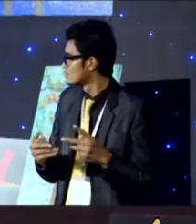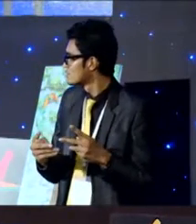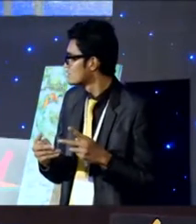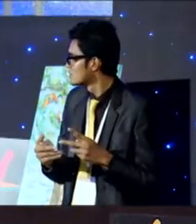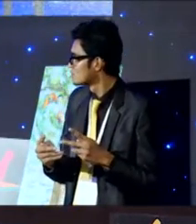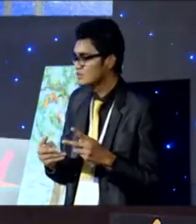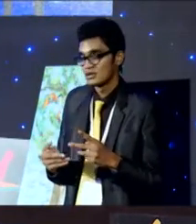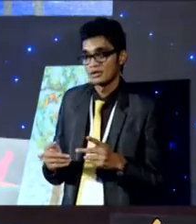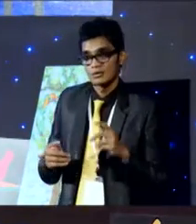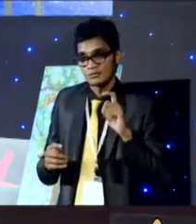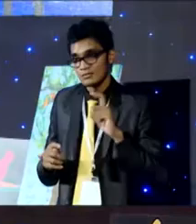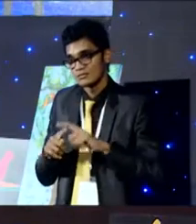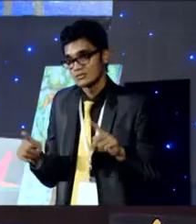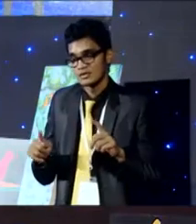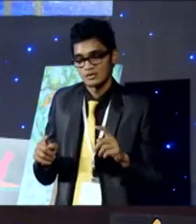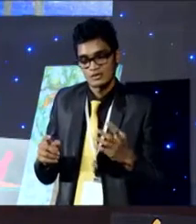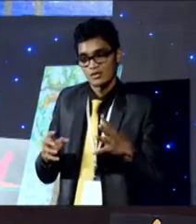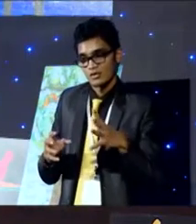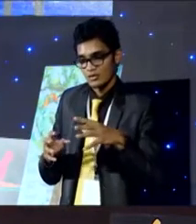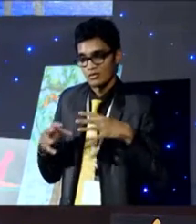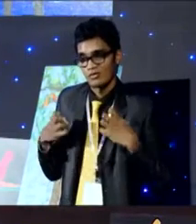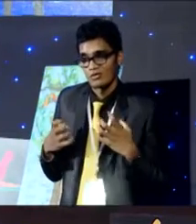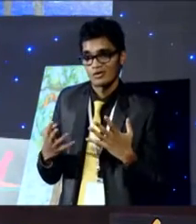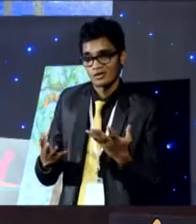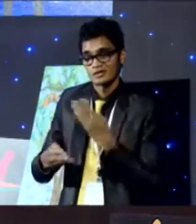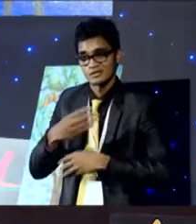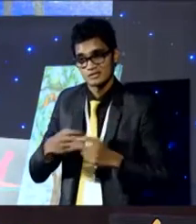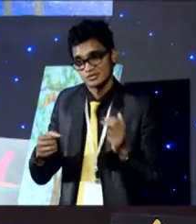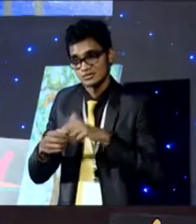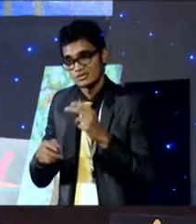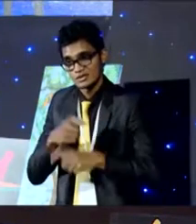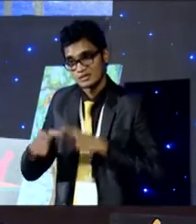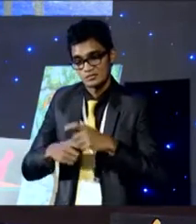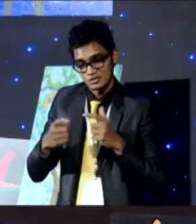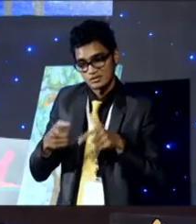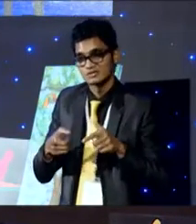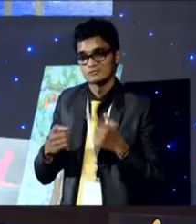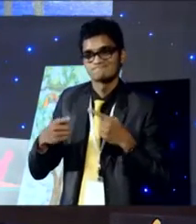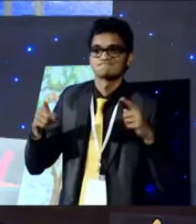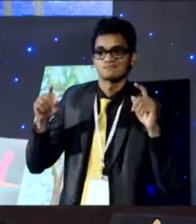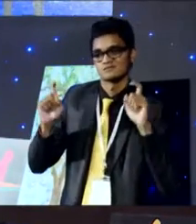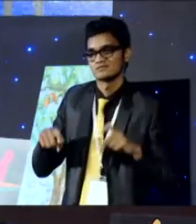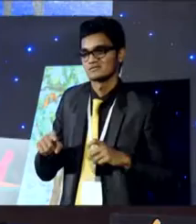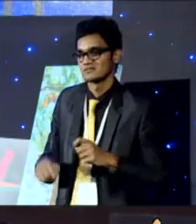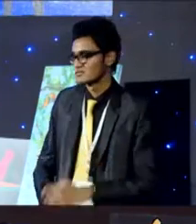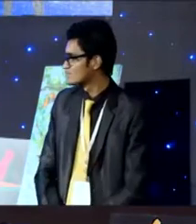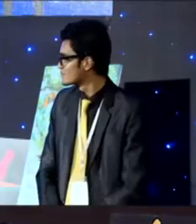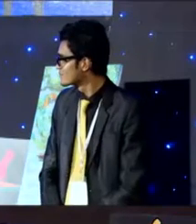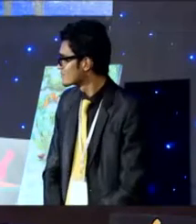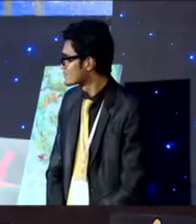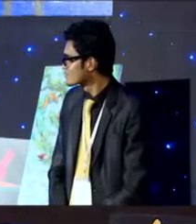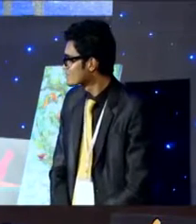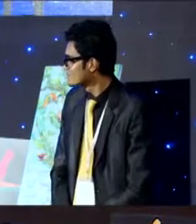to be successful. You are not looking at sympathy anymore. It is empathy. We need people who understand